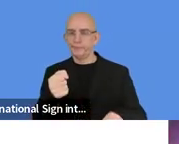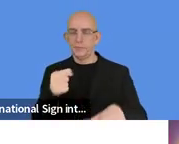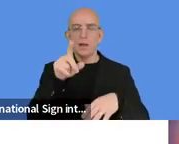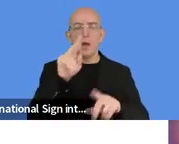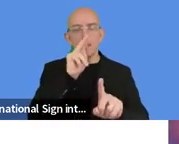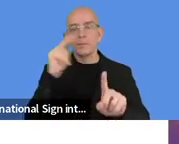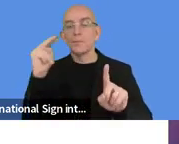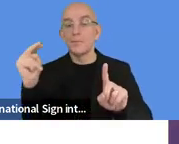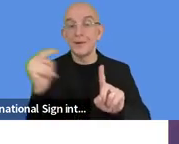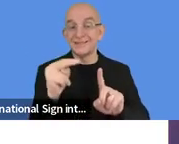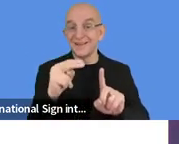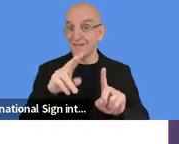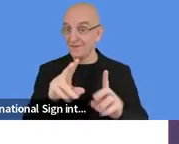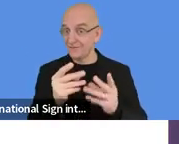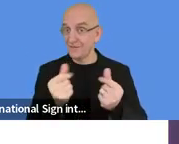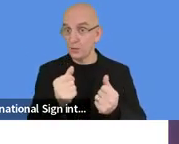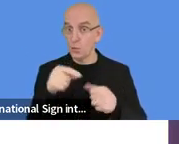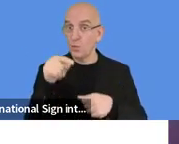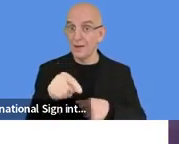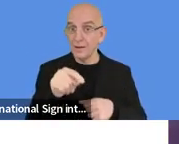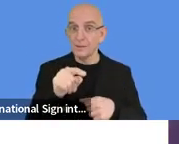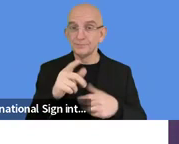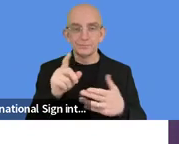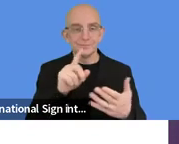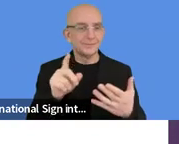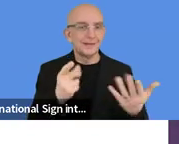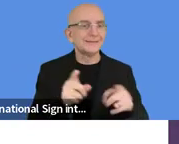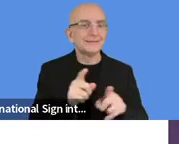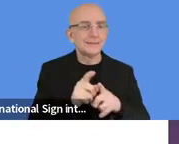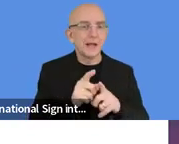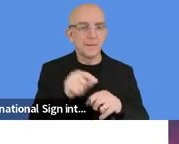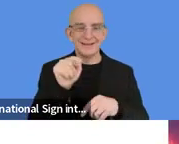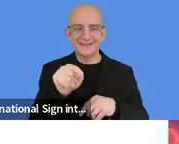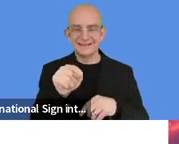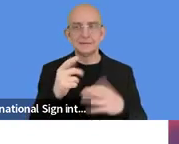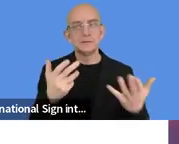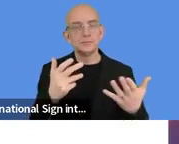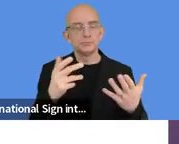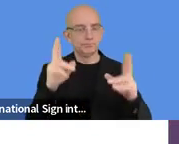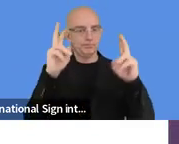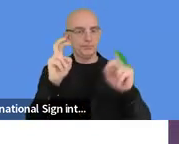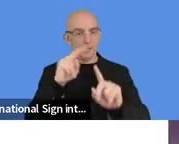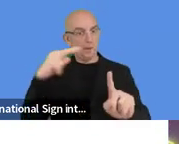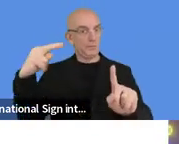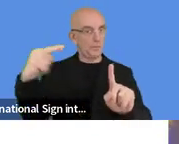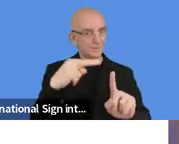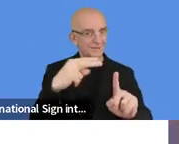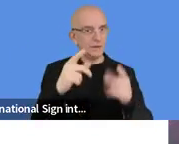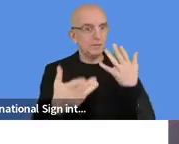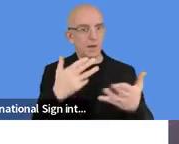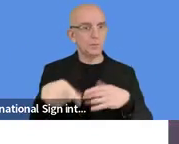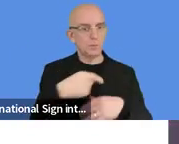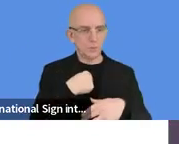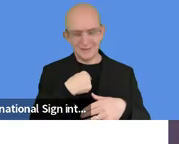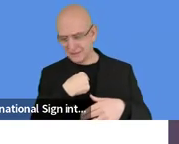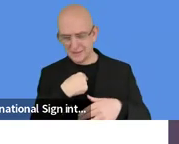it's not often that you can actually say this is the real value that we're creating. Often what we have to go with is, what do